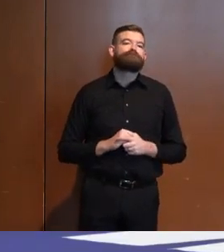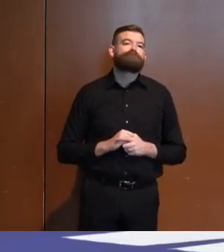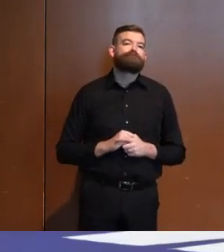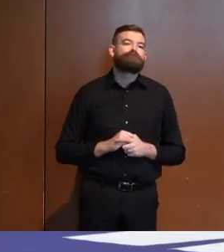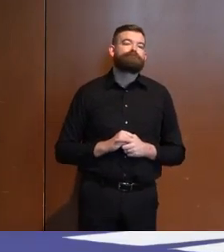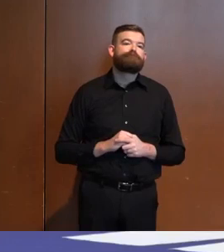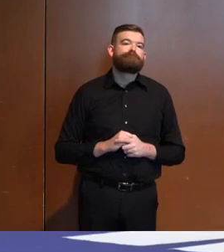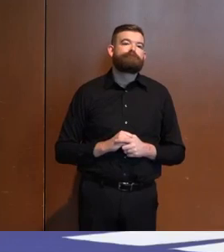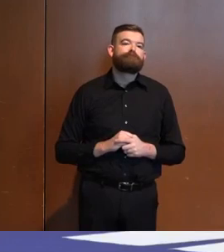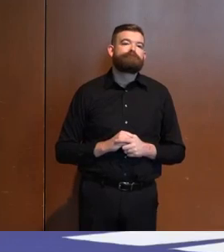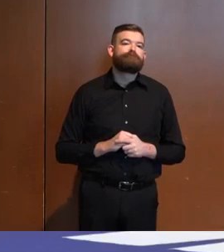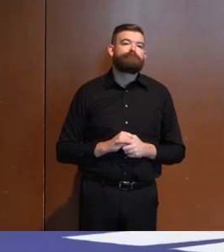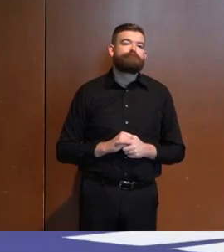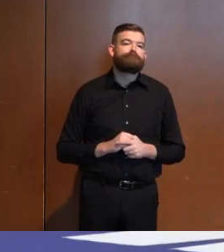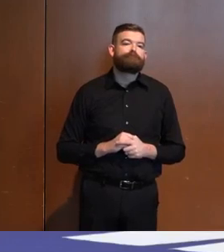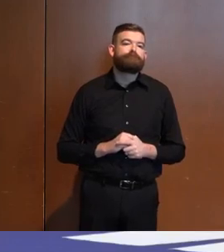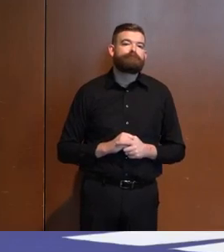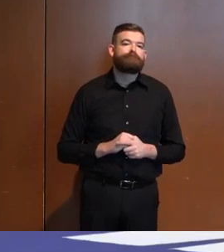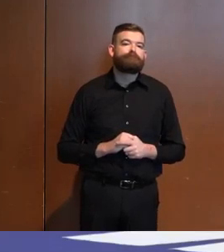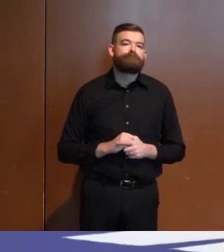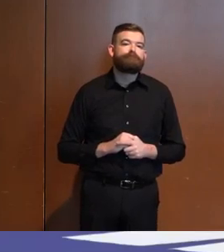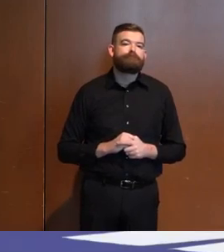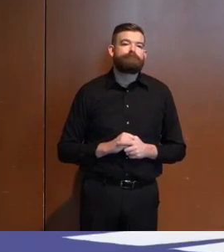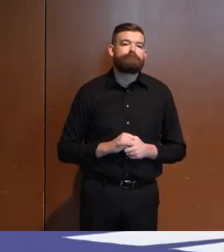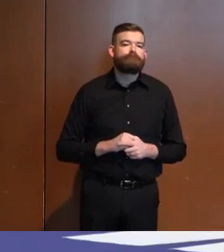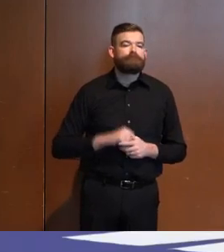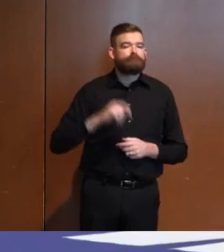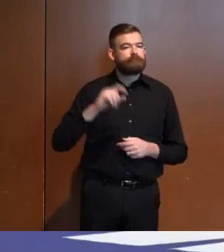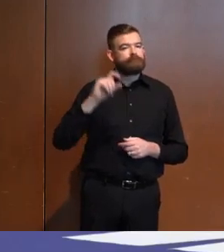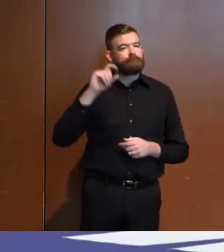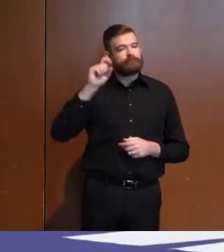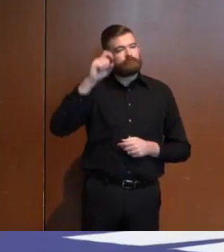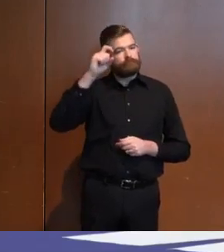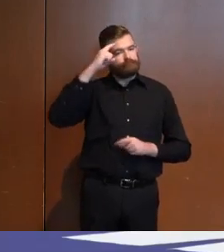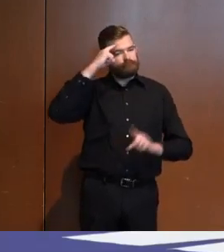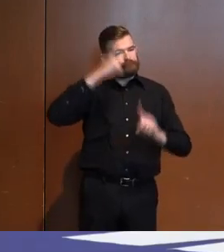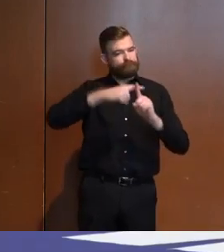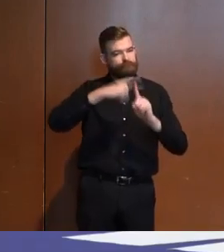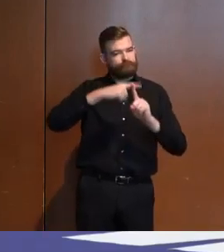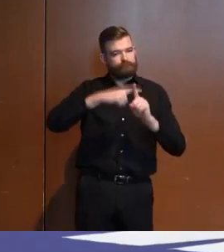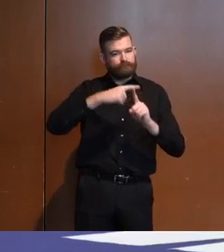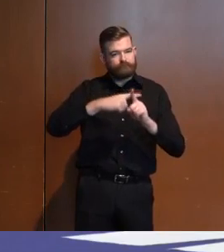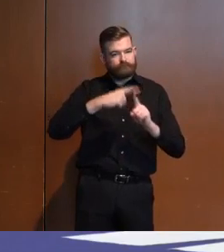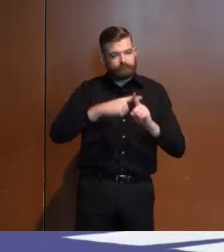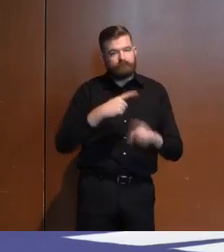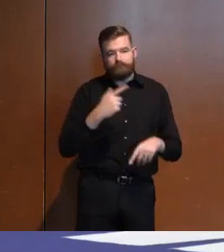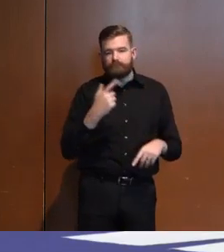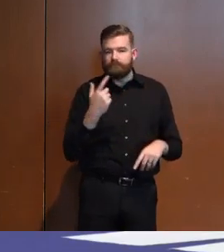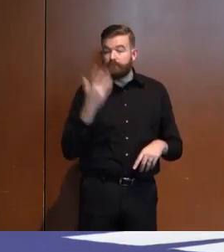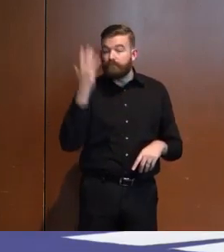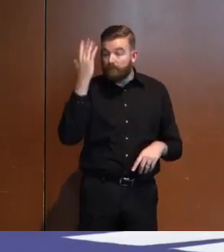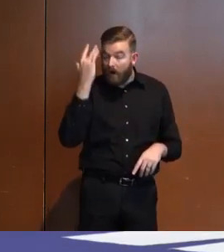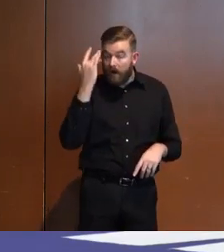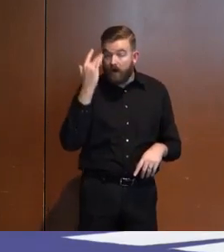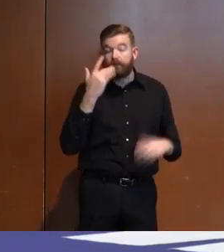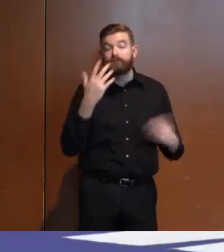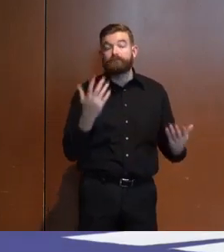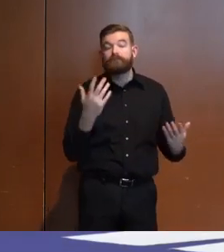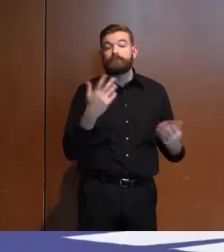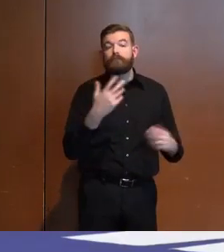of optimism that that cohort is a sicker, or at least more symptomatic cohort than the average cohort.